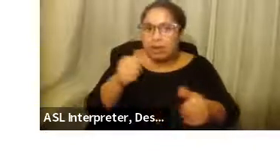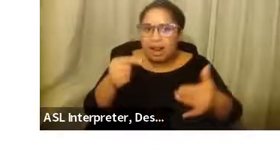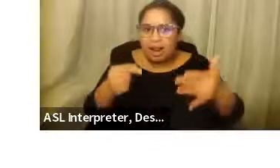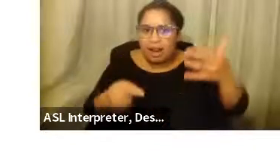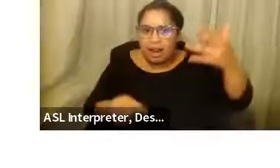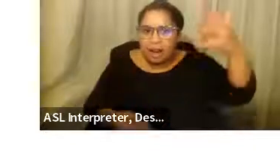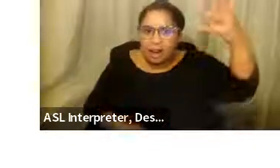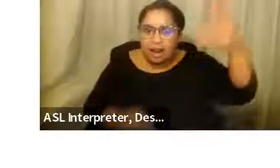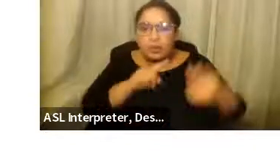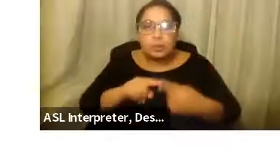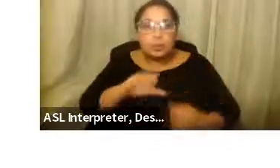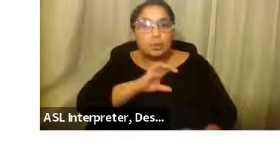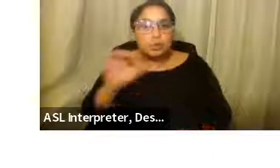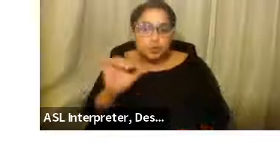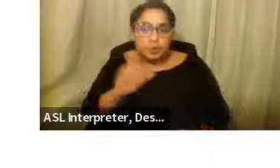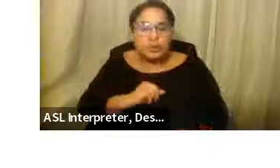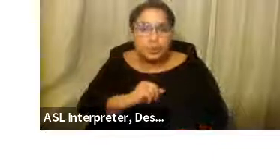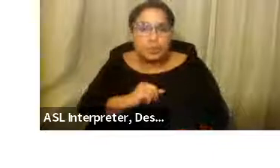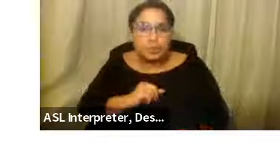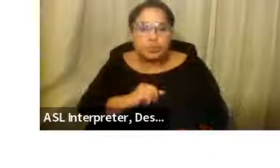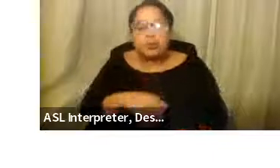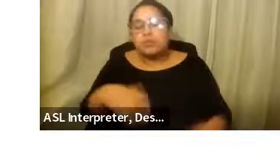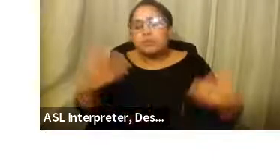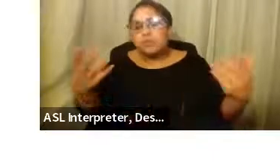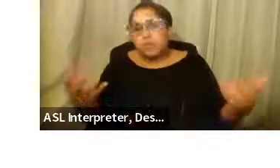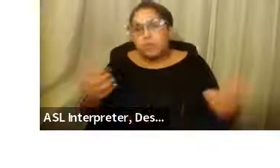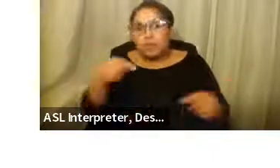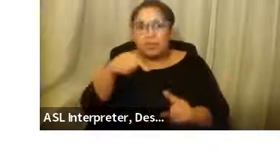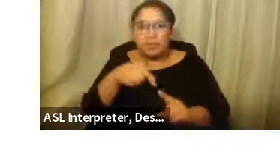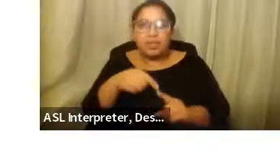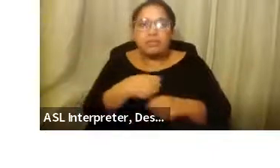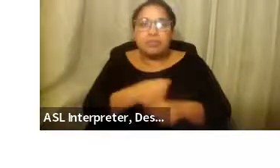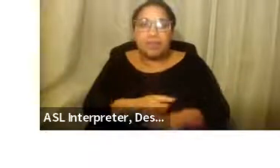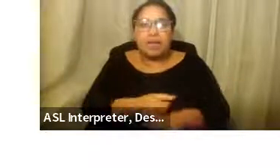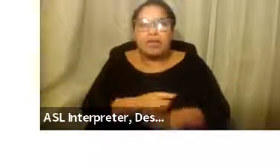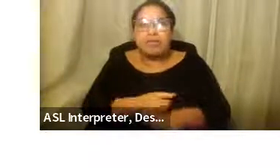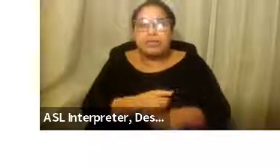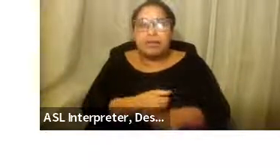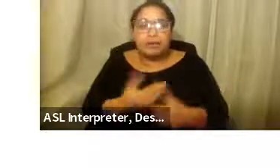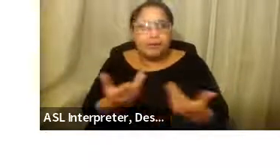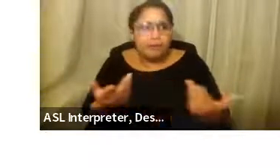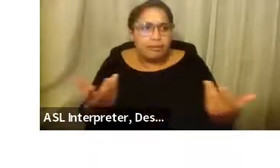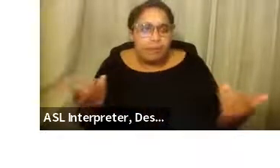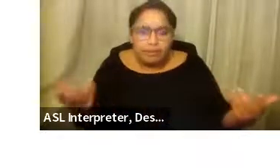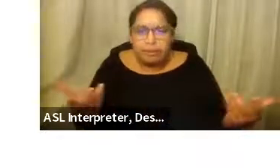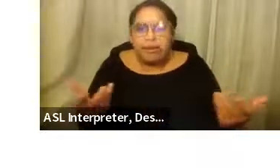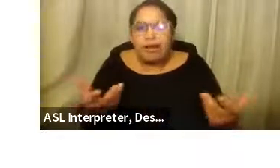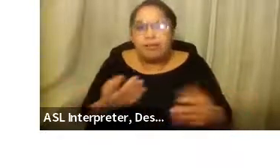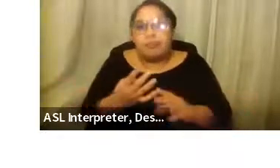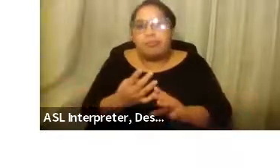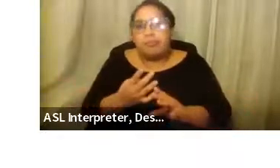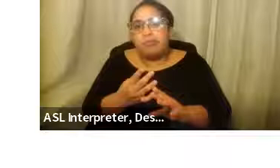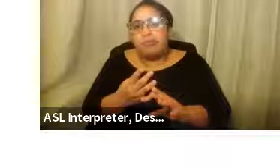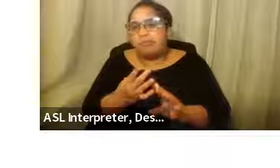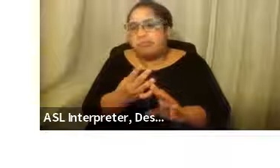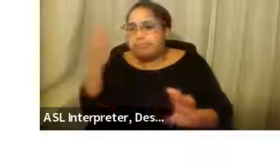law enforcement too. And so, you know, this actually creates a bottleneck in our system. So it really is about